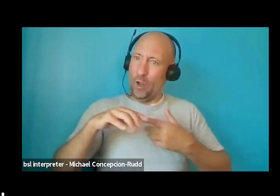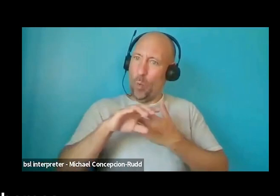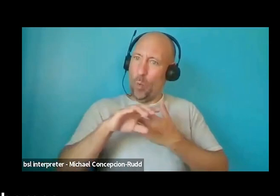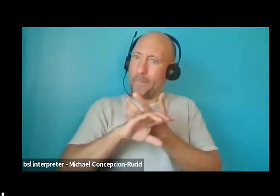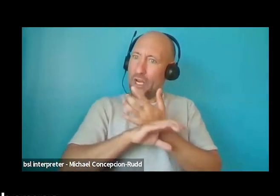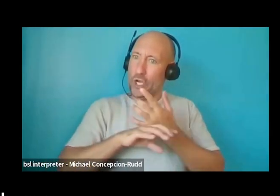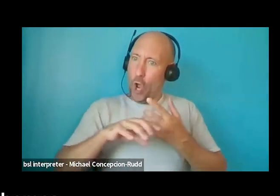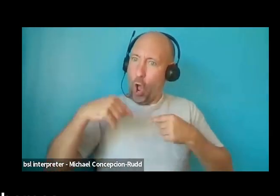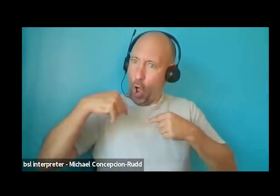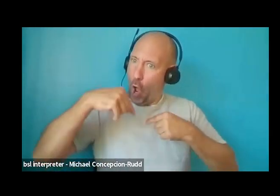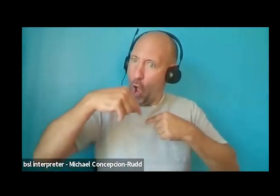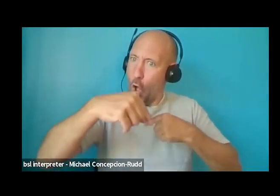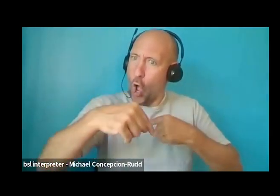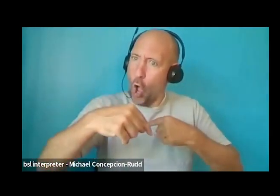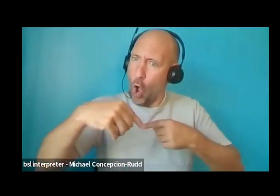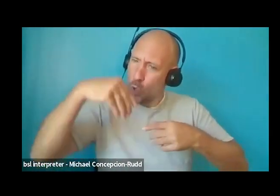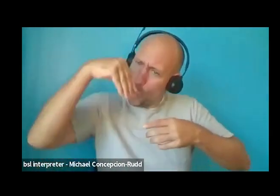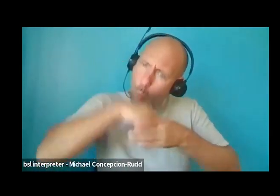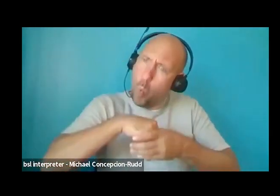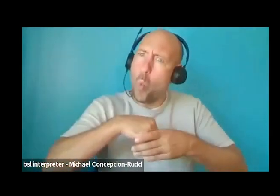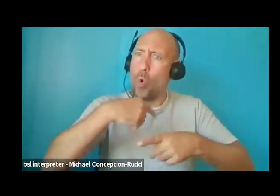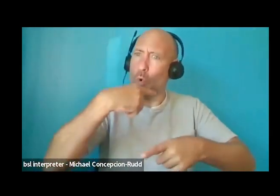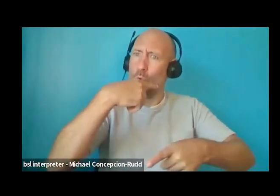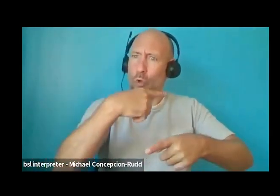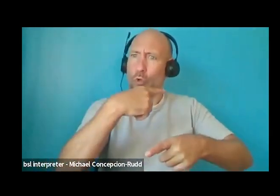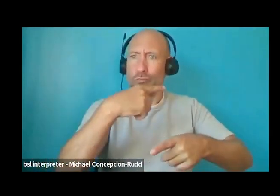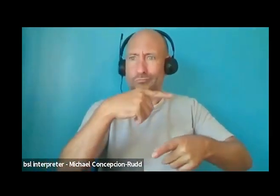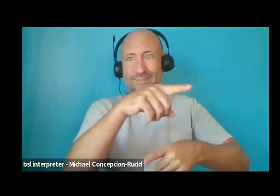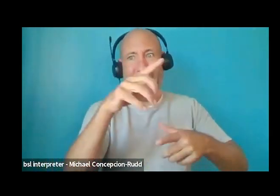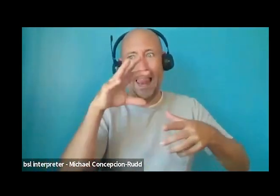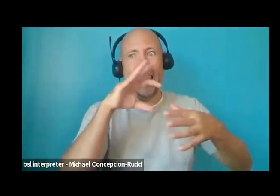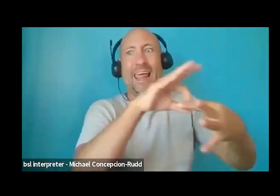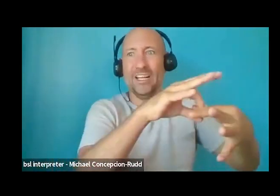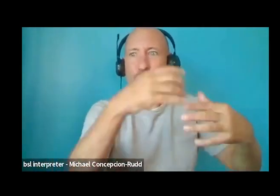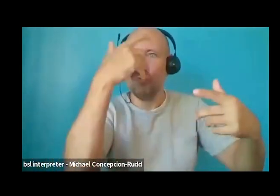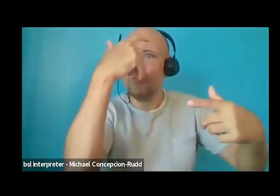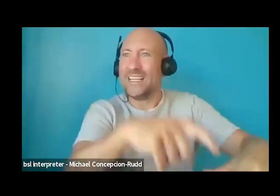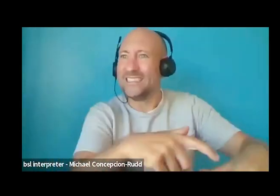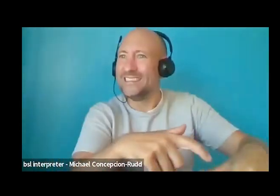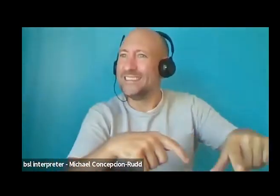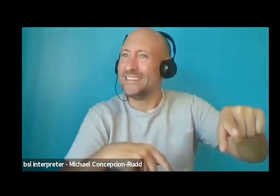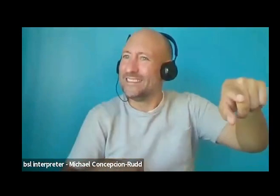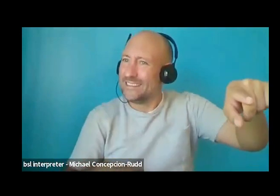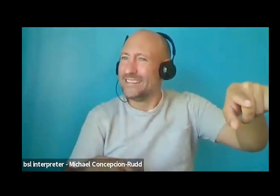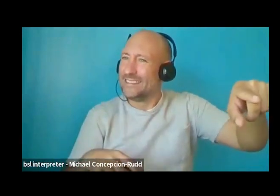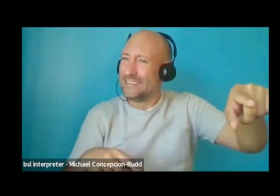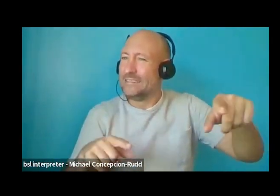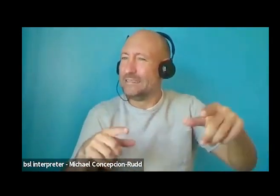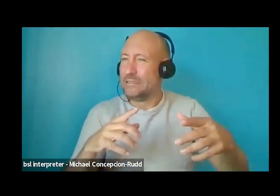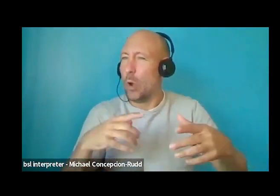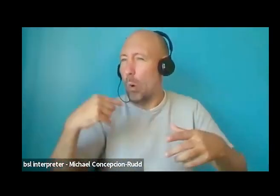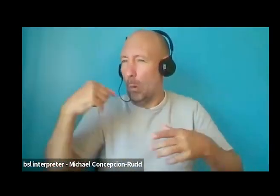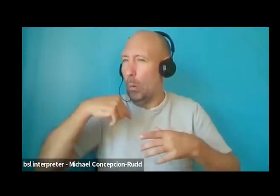should be informed by or be reflective of the points of conversation in the webinar.